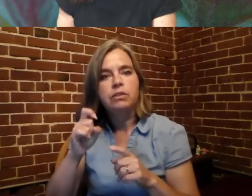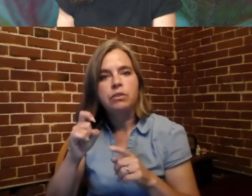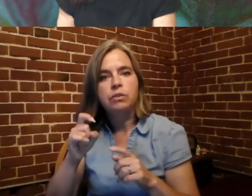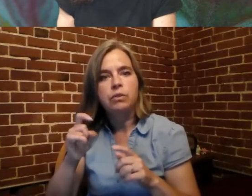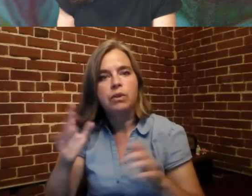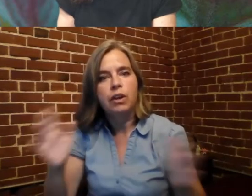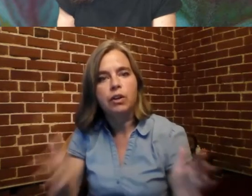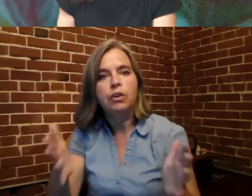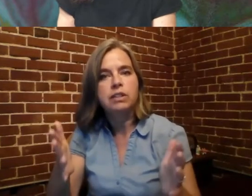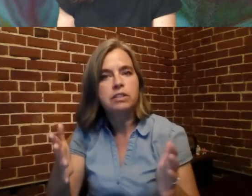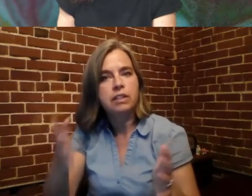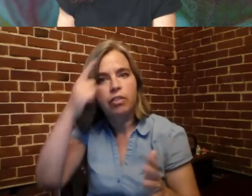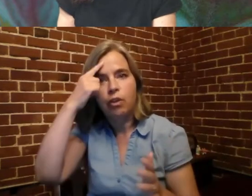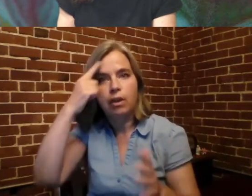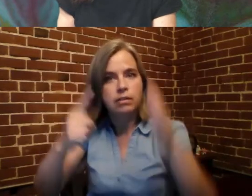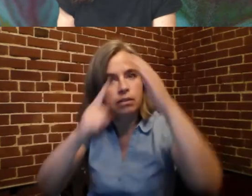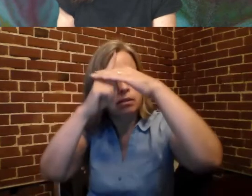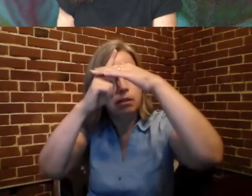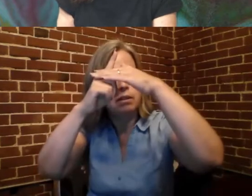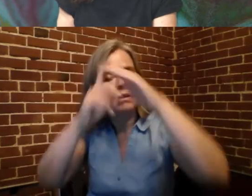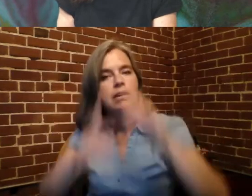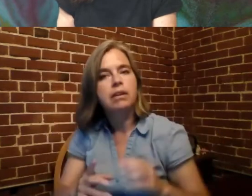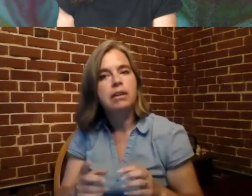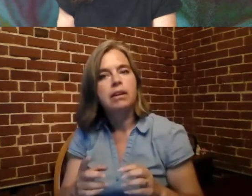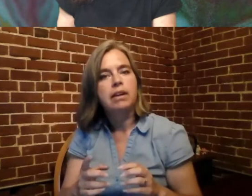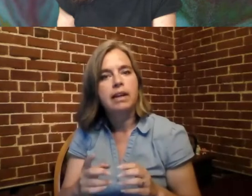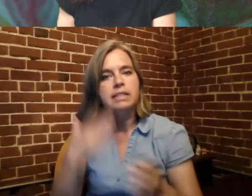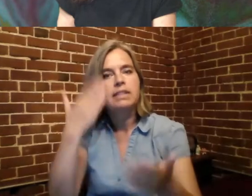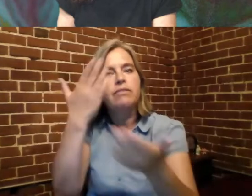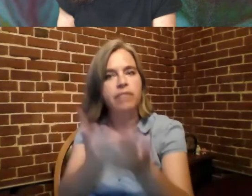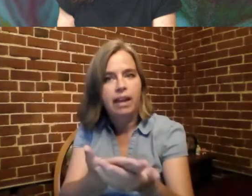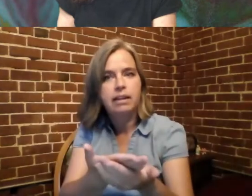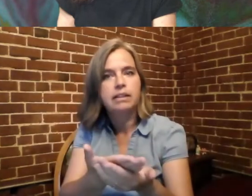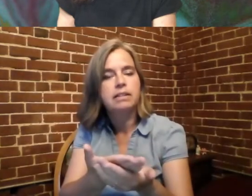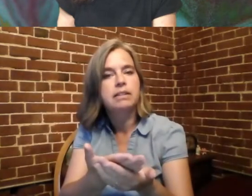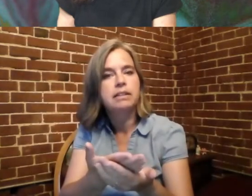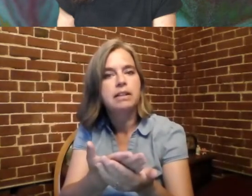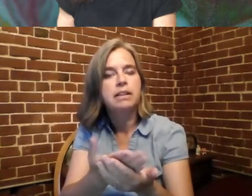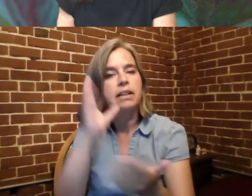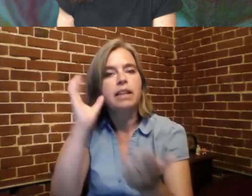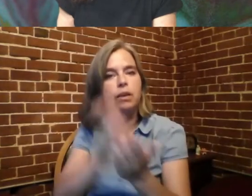but it's more like a fact. These are the imageries connects, they transforms.